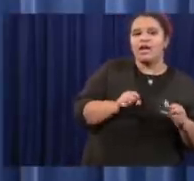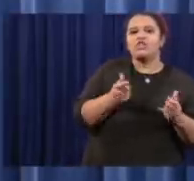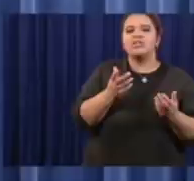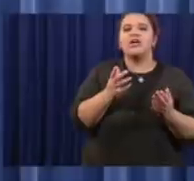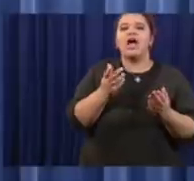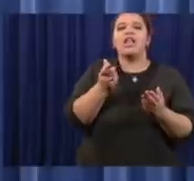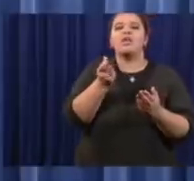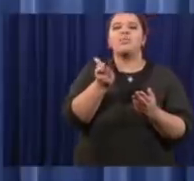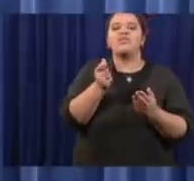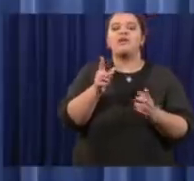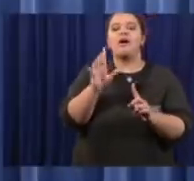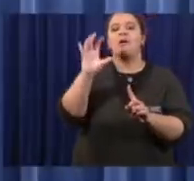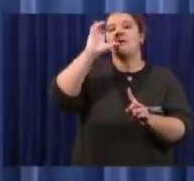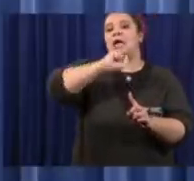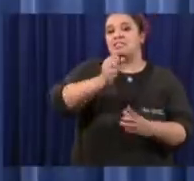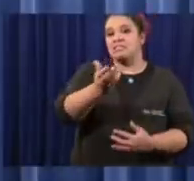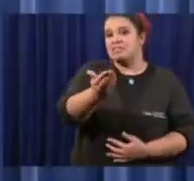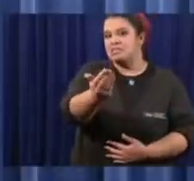going?